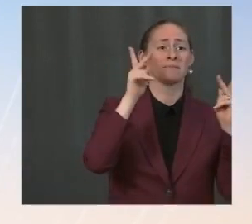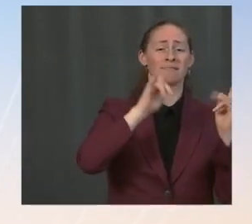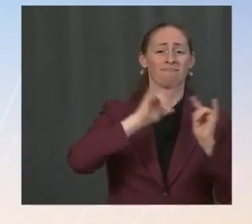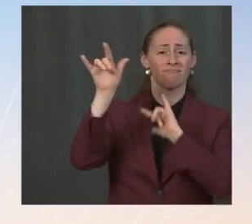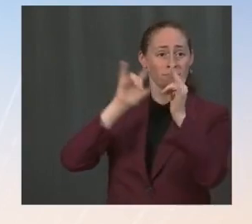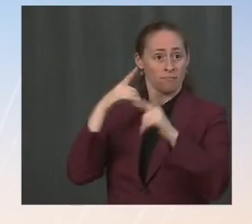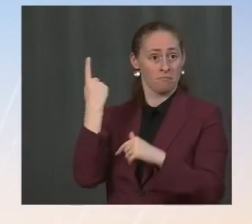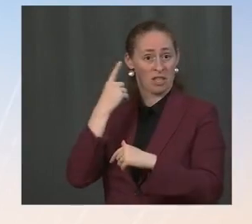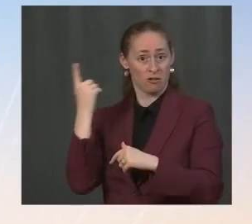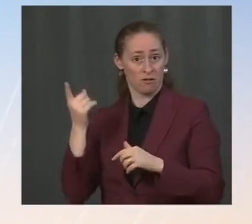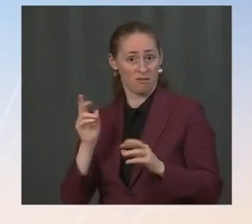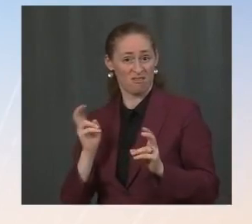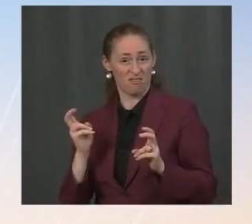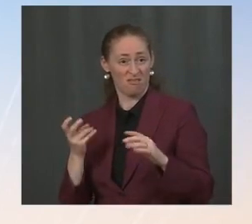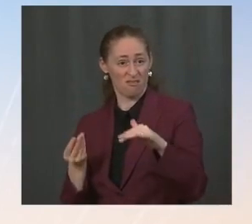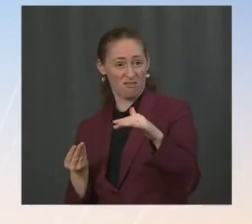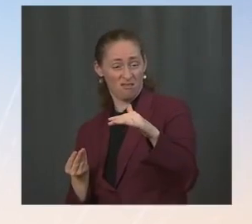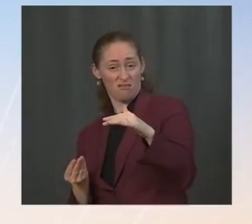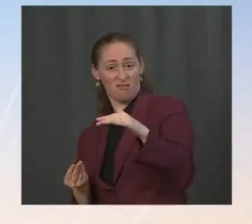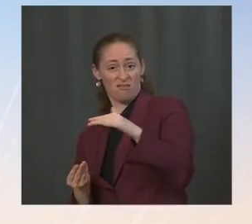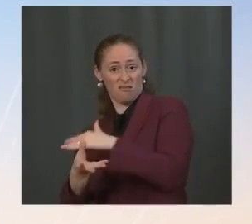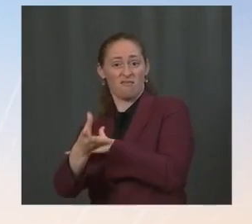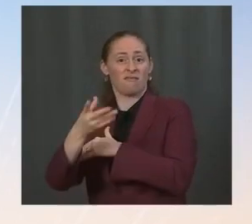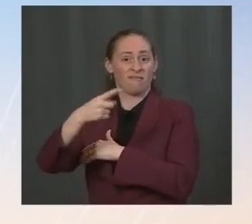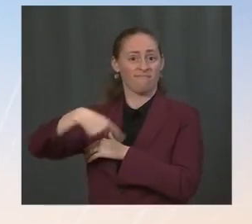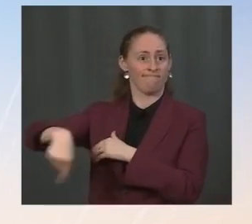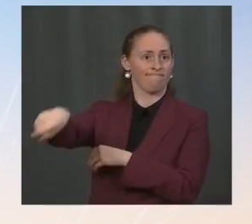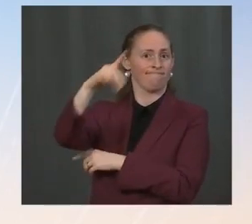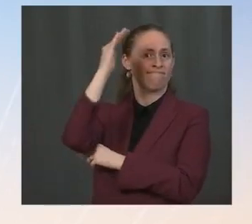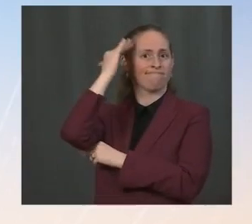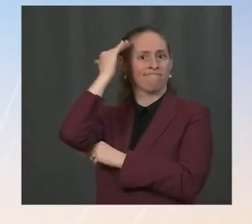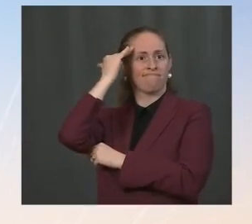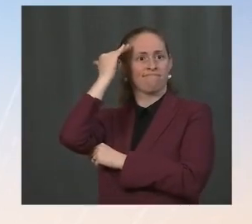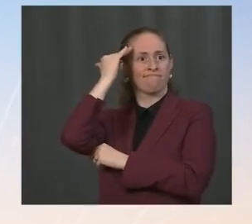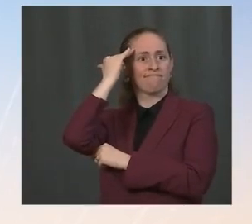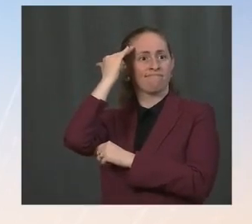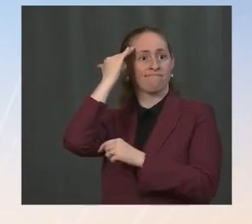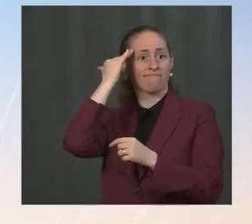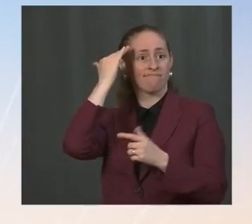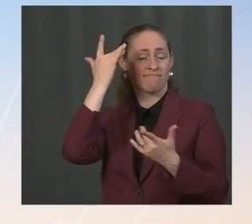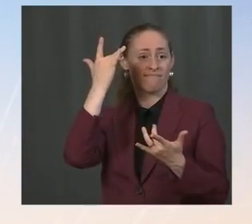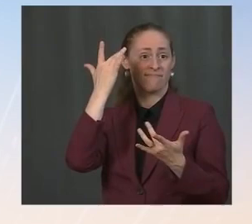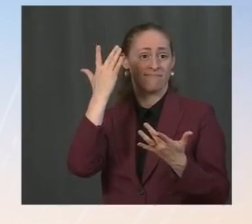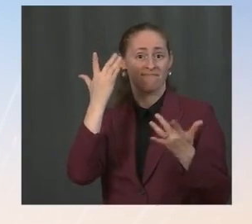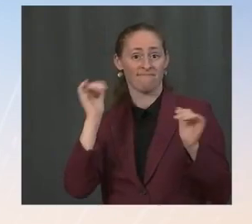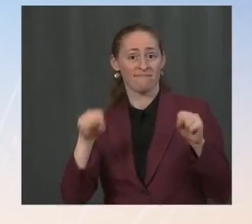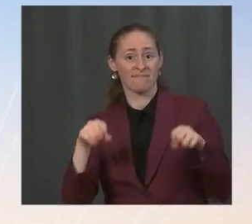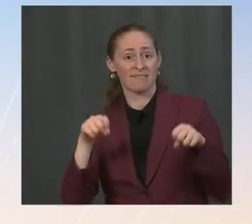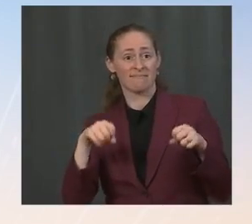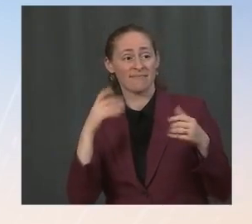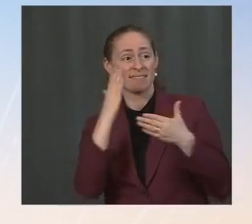public for a sort of harsh reality that some Americans might still be left on the ground there when